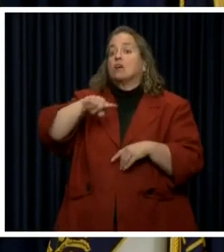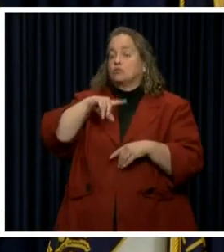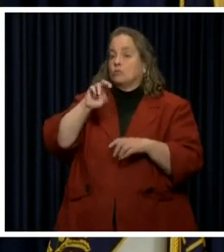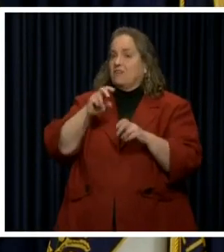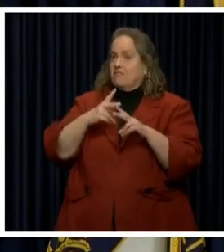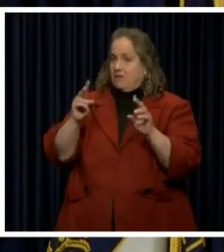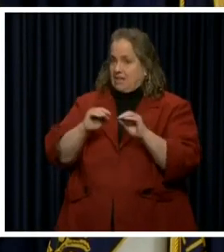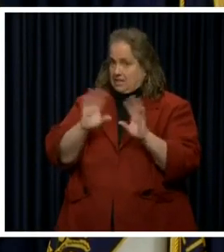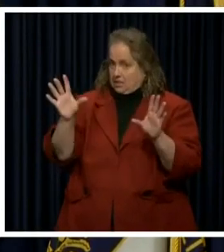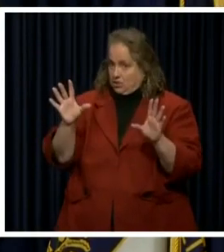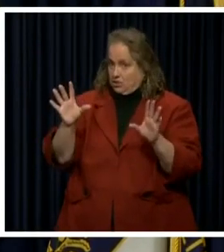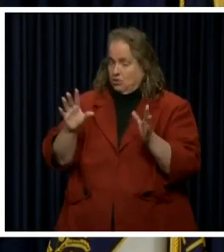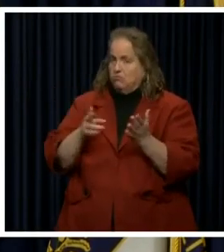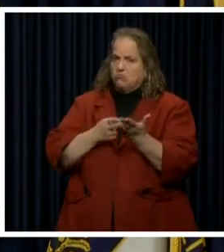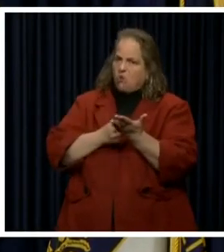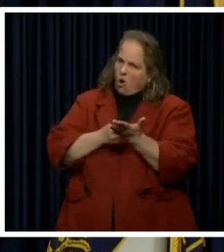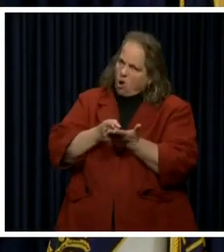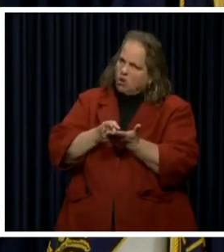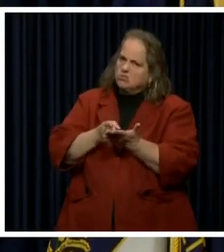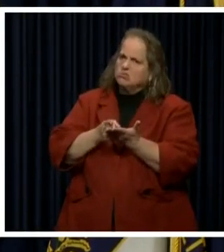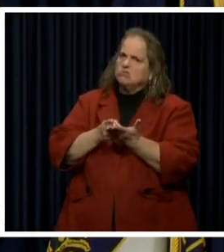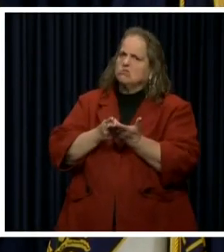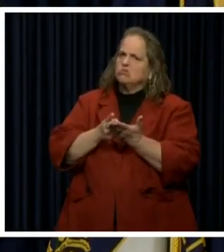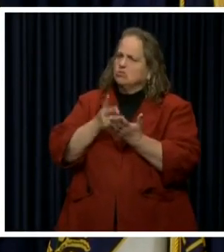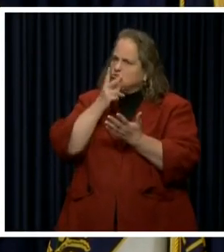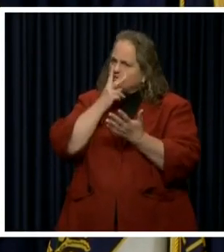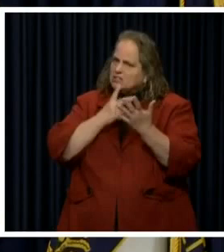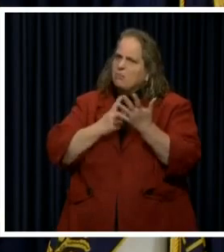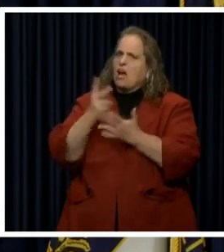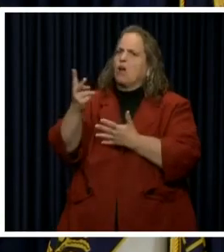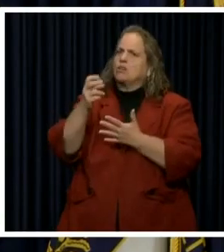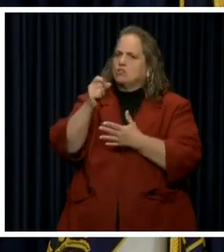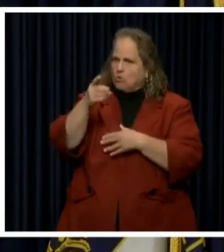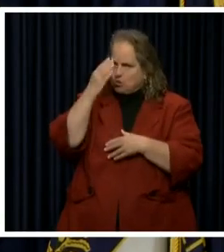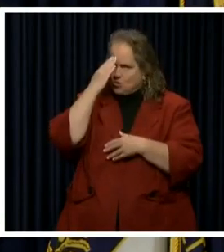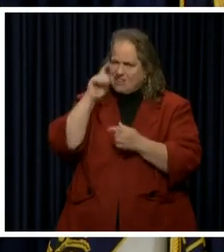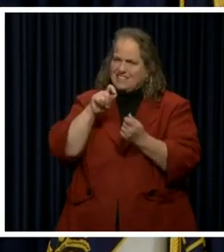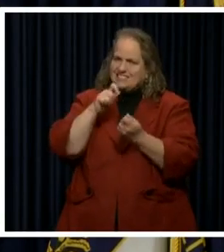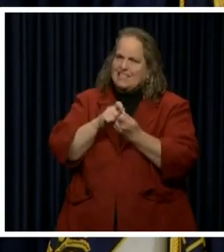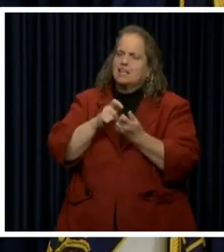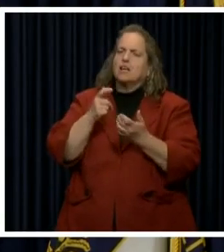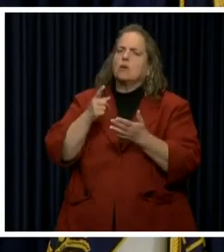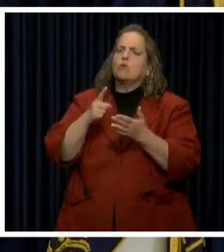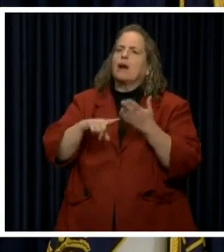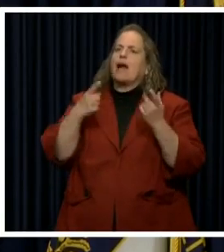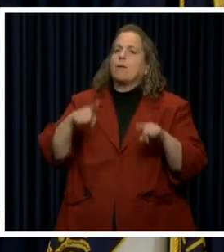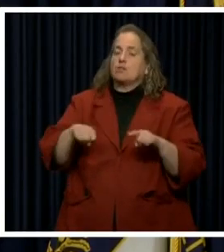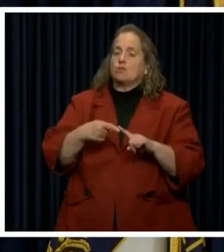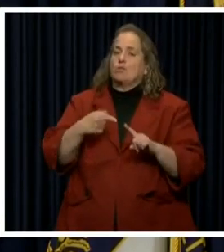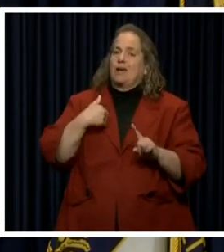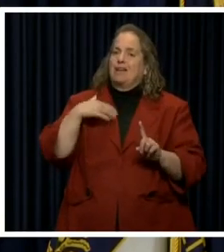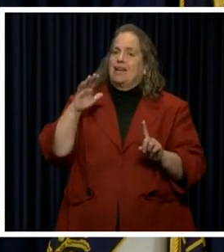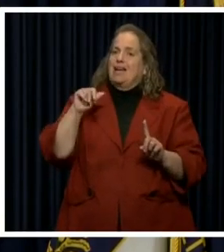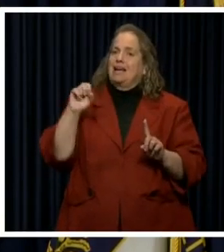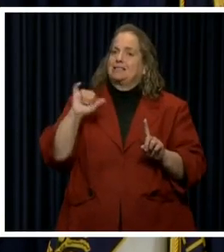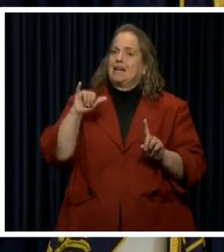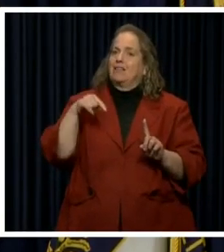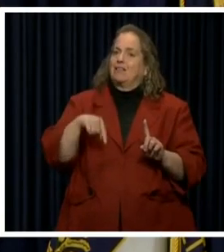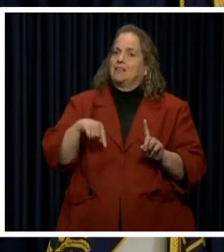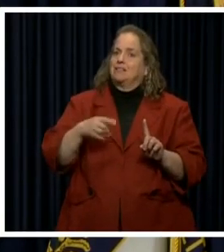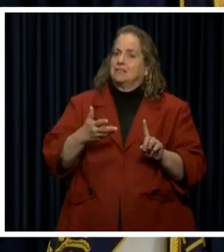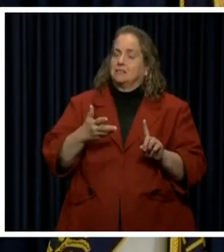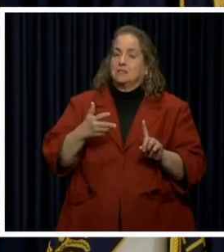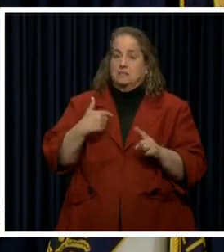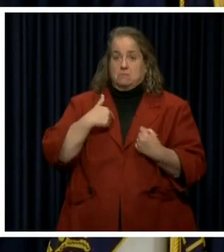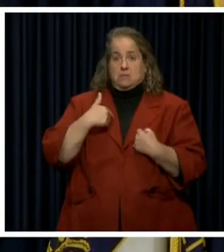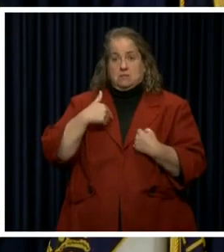transparent when we know that we have a case like this. And for me, as the dad of